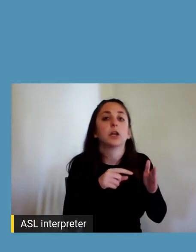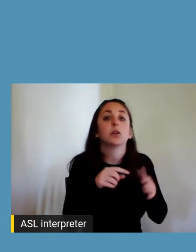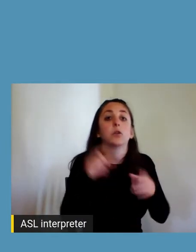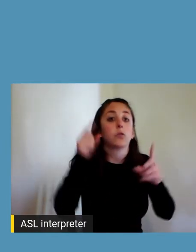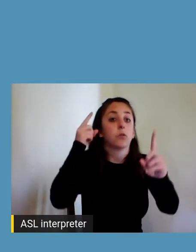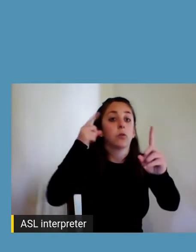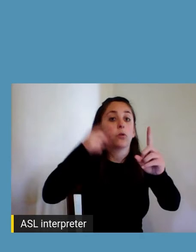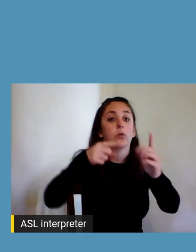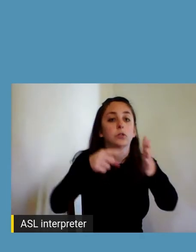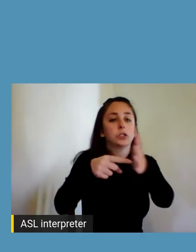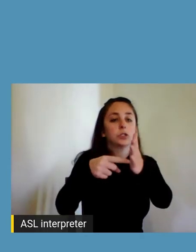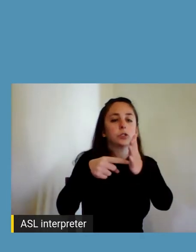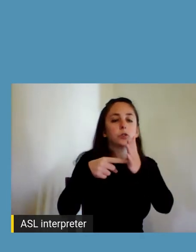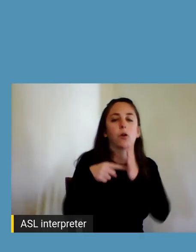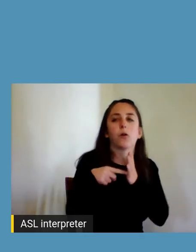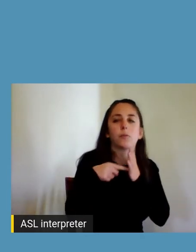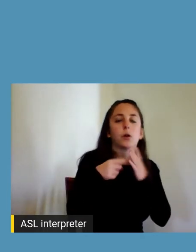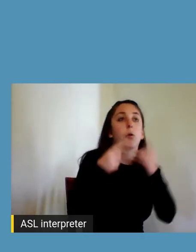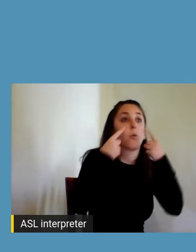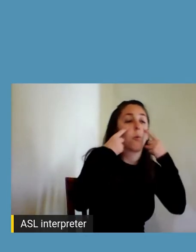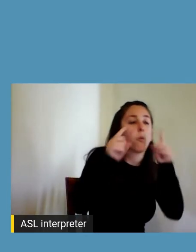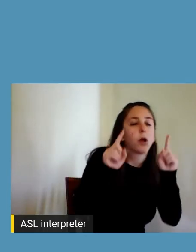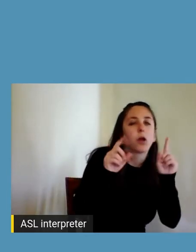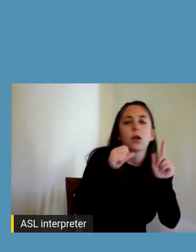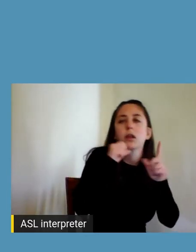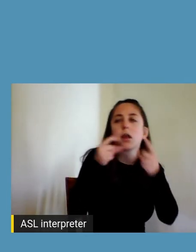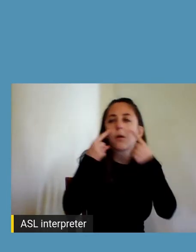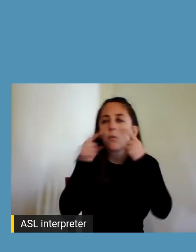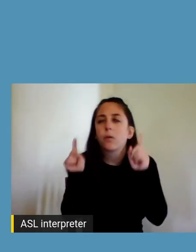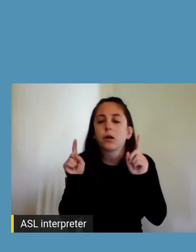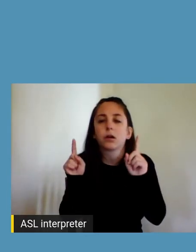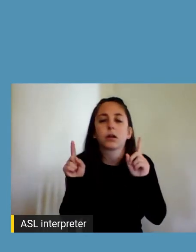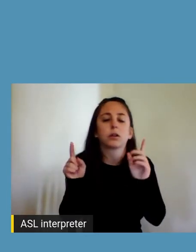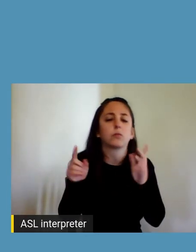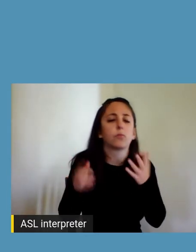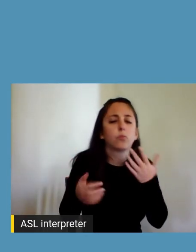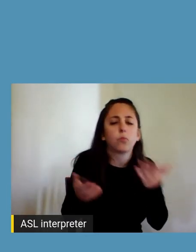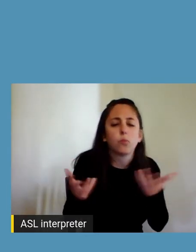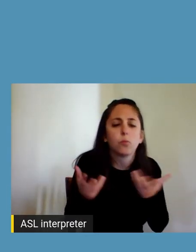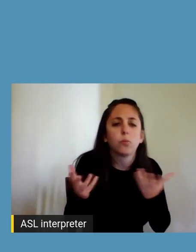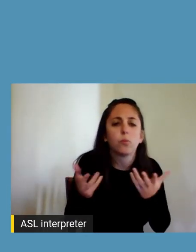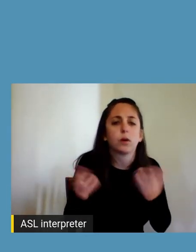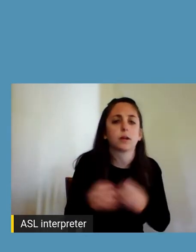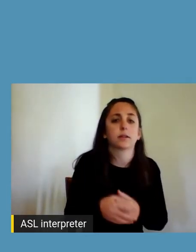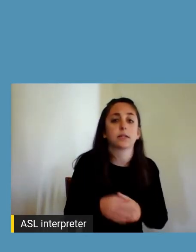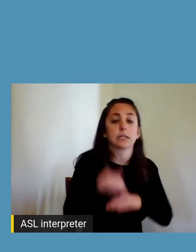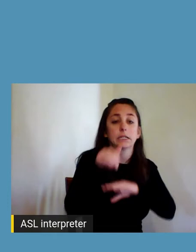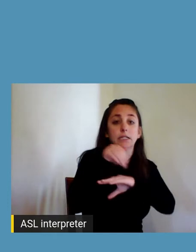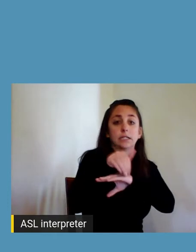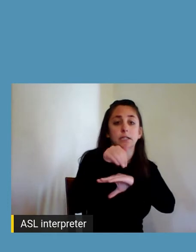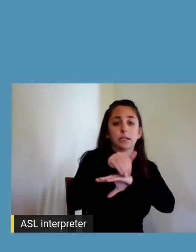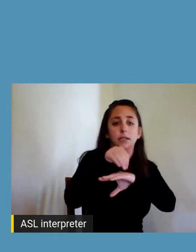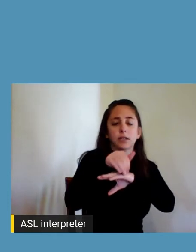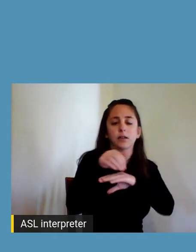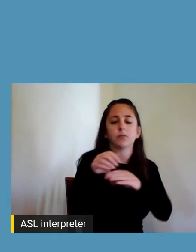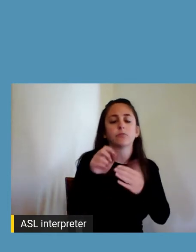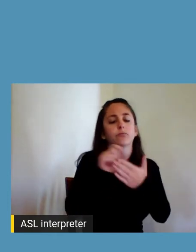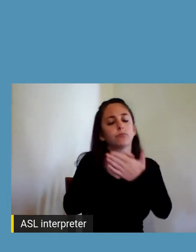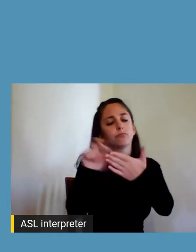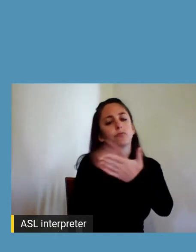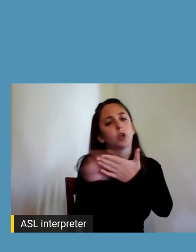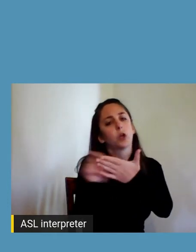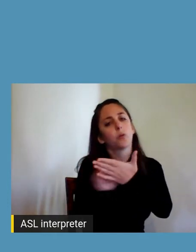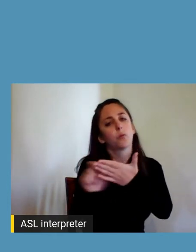what's working and what's not, to then adapt. It's where you go in at night, pull out your diary, and write out, you